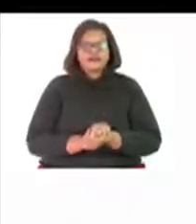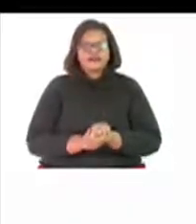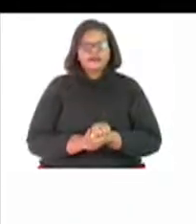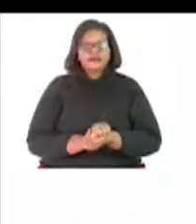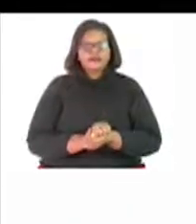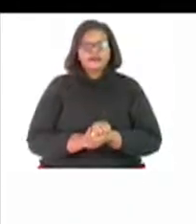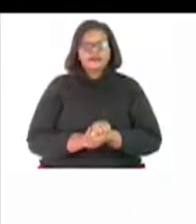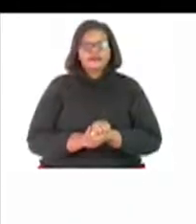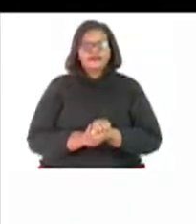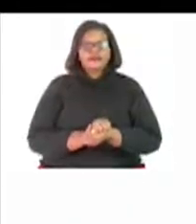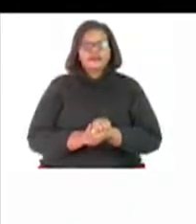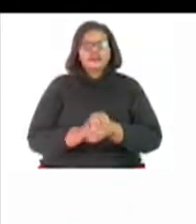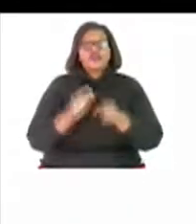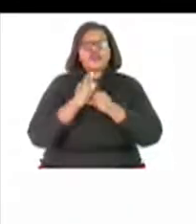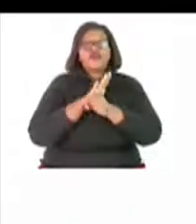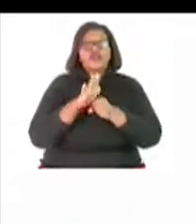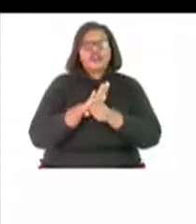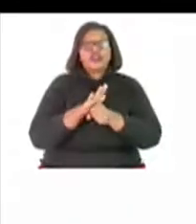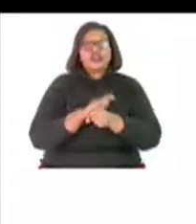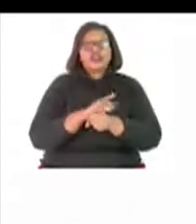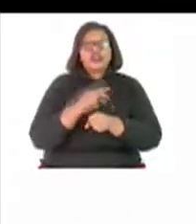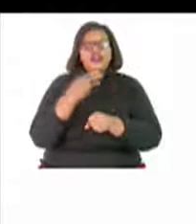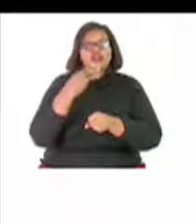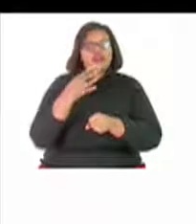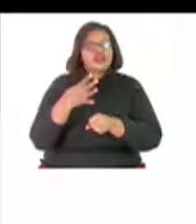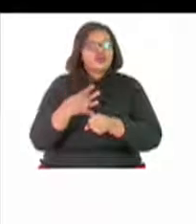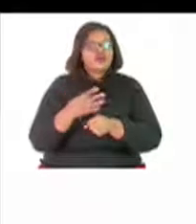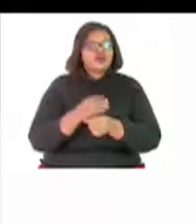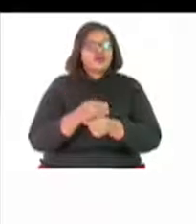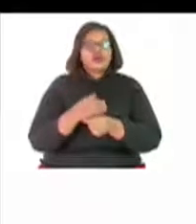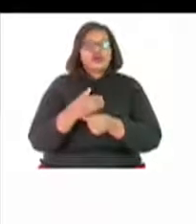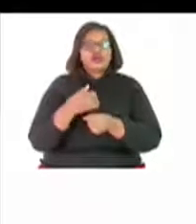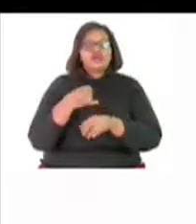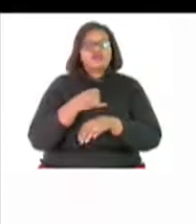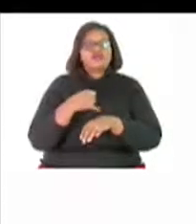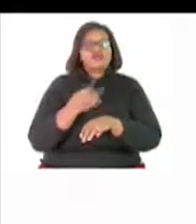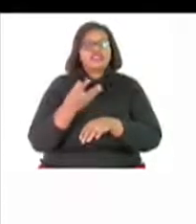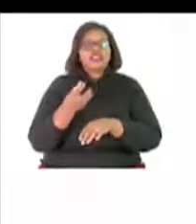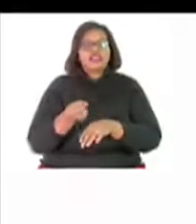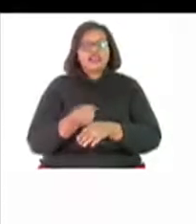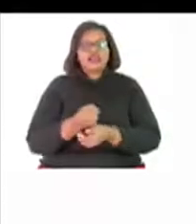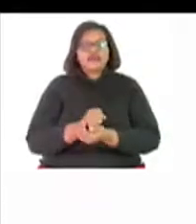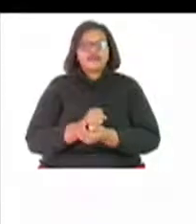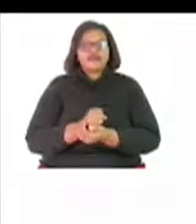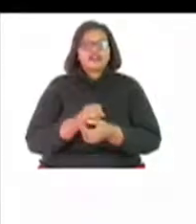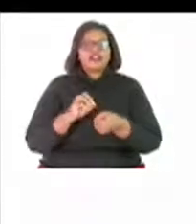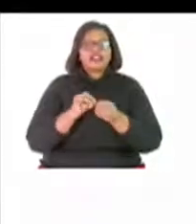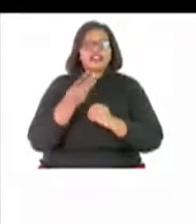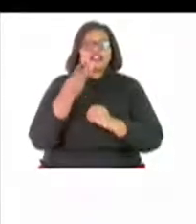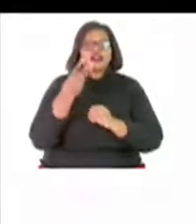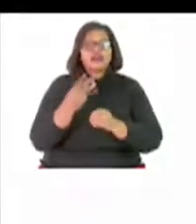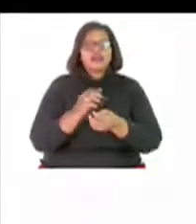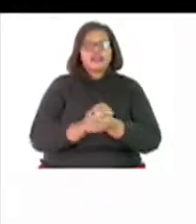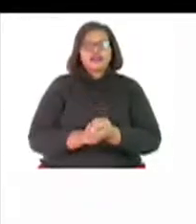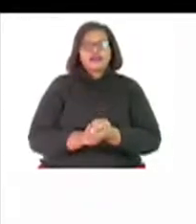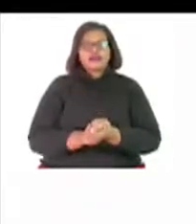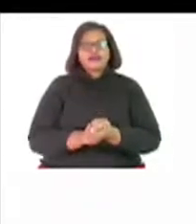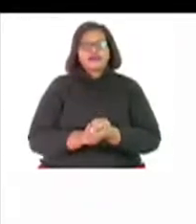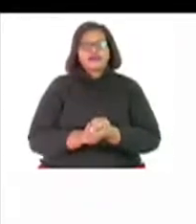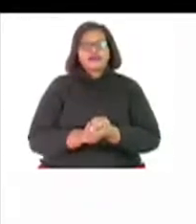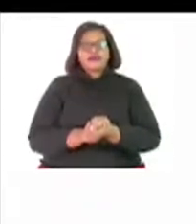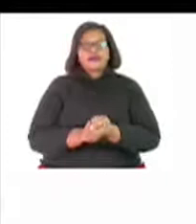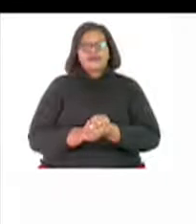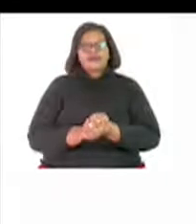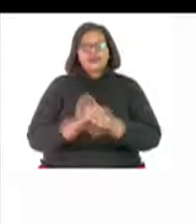You have to fill those 3 and 4 in that space there provided. Number 3, you have to do